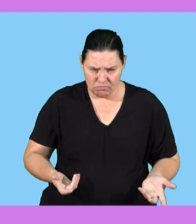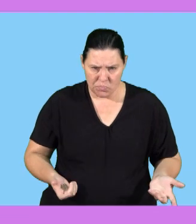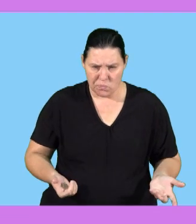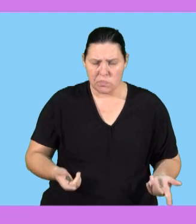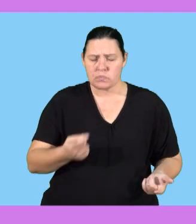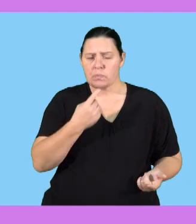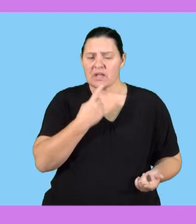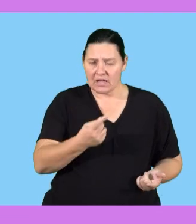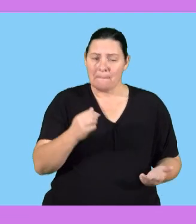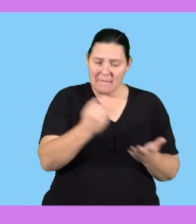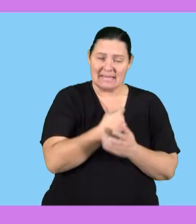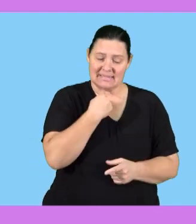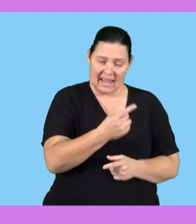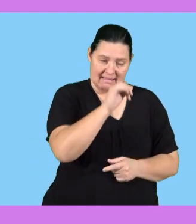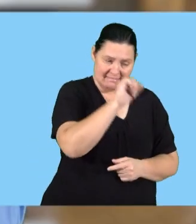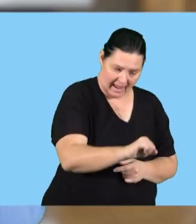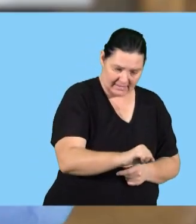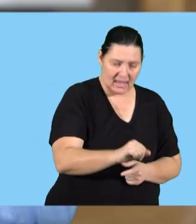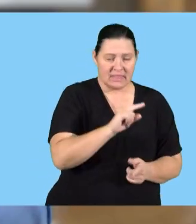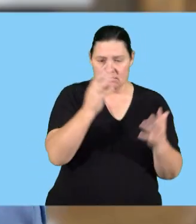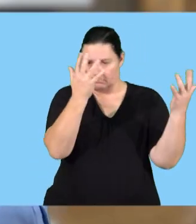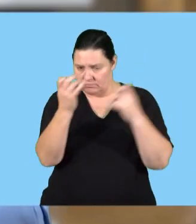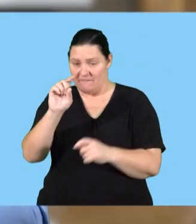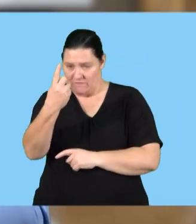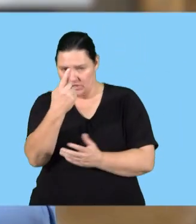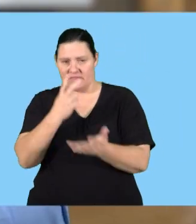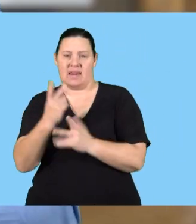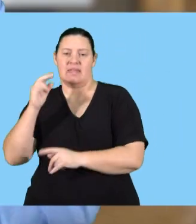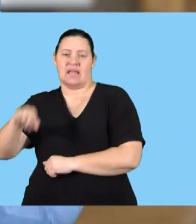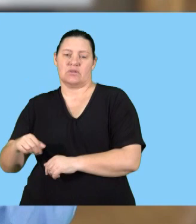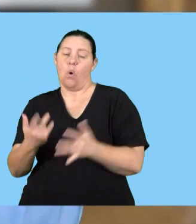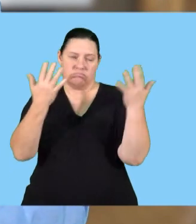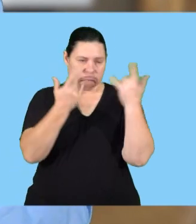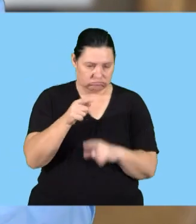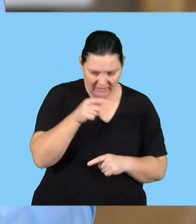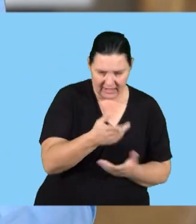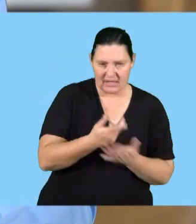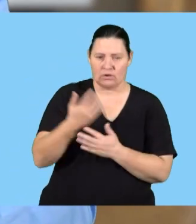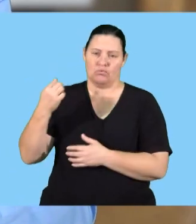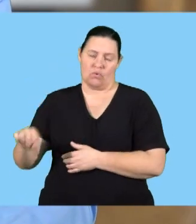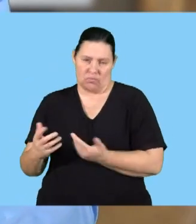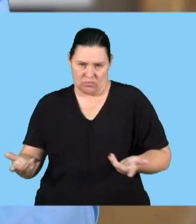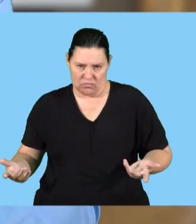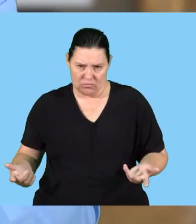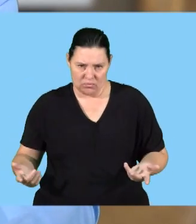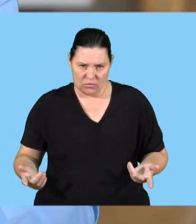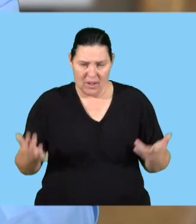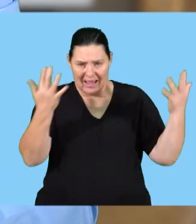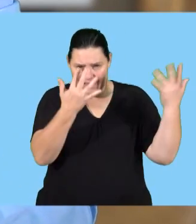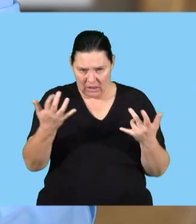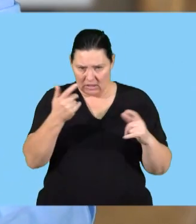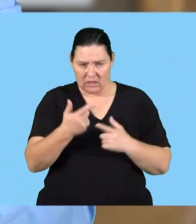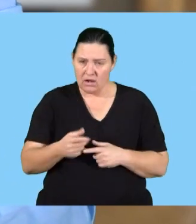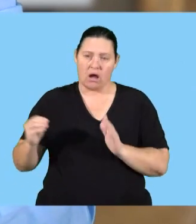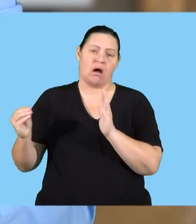verify, make sure that you do your calculations. What else is important? We're going to verify based on your calculations,